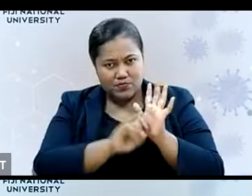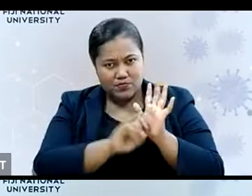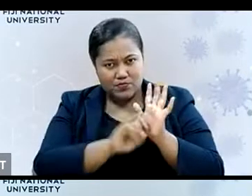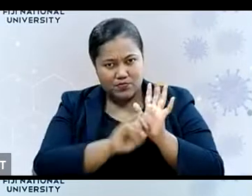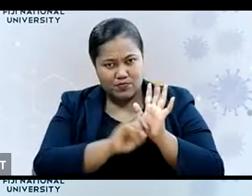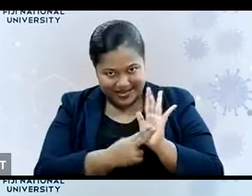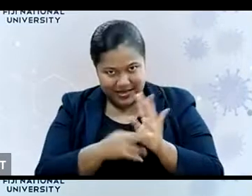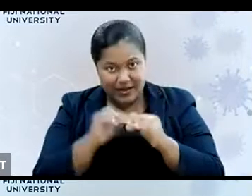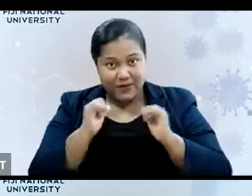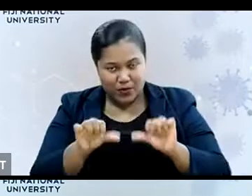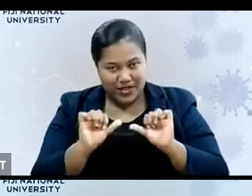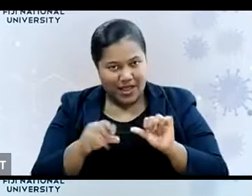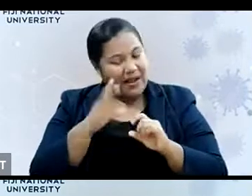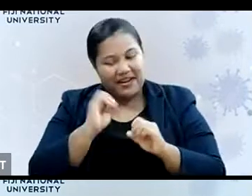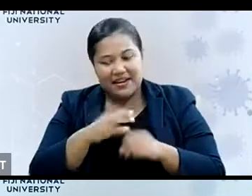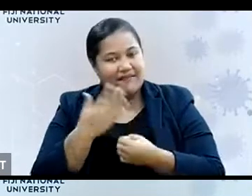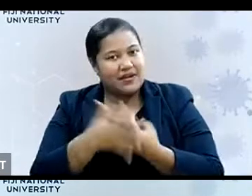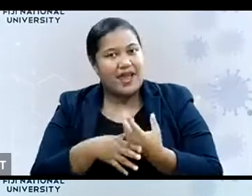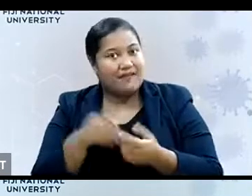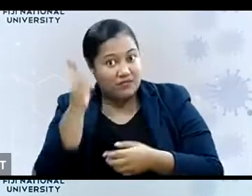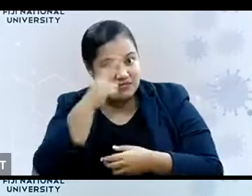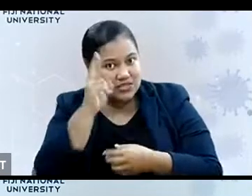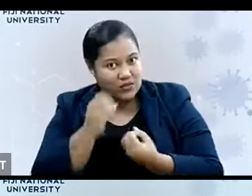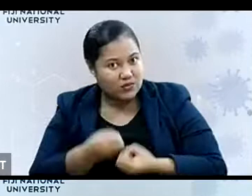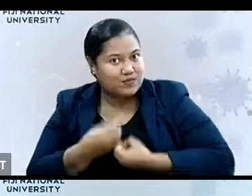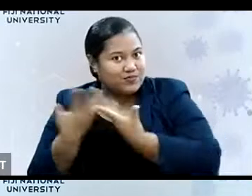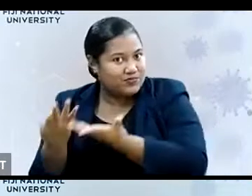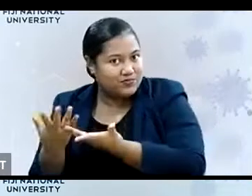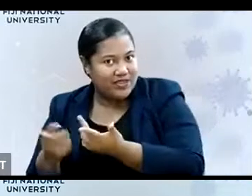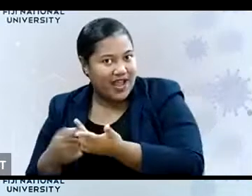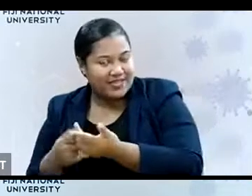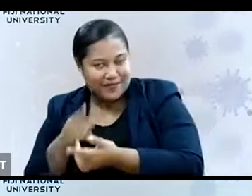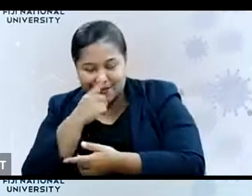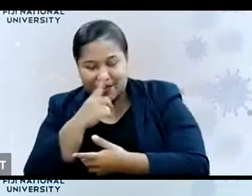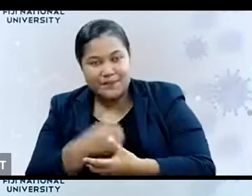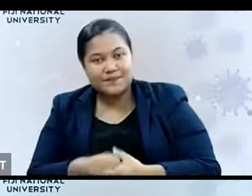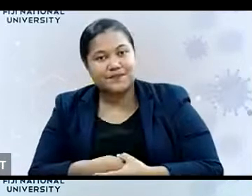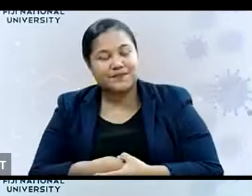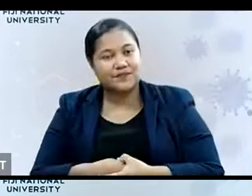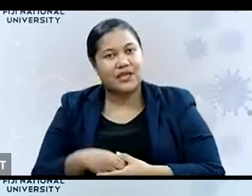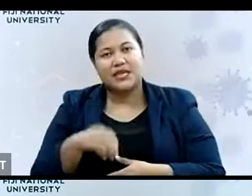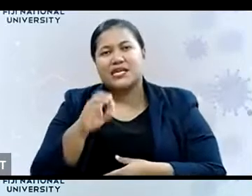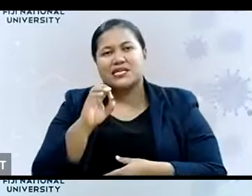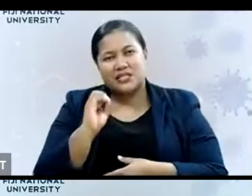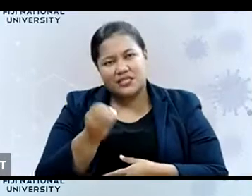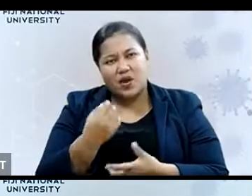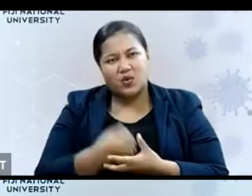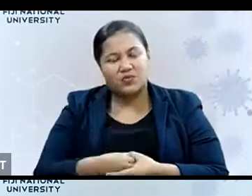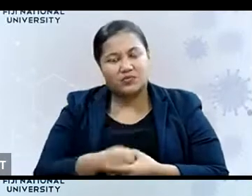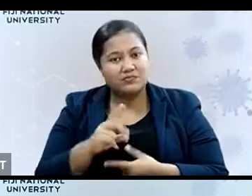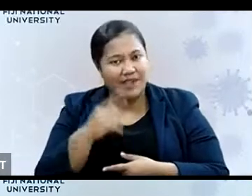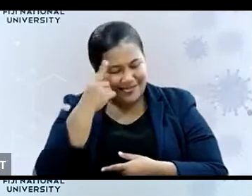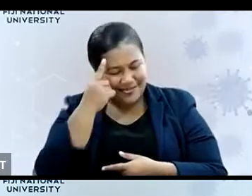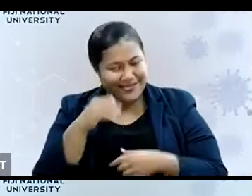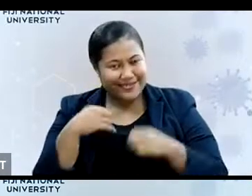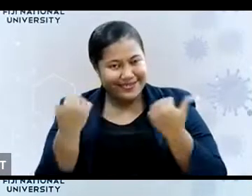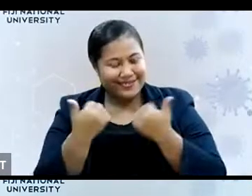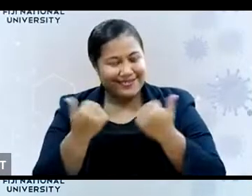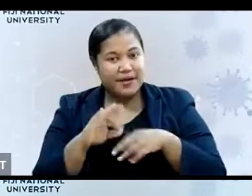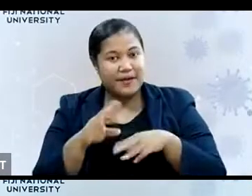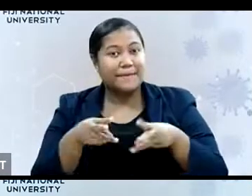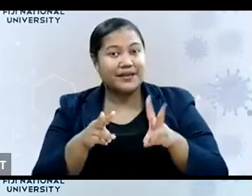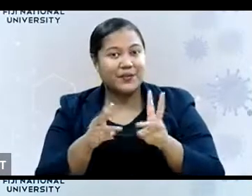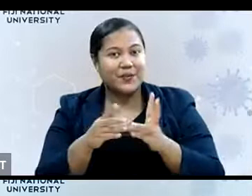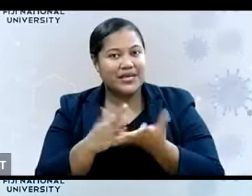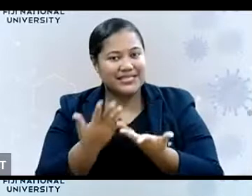without being exposed to the risk of infection. Now it's turned out, and I think this in many ways is a